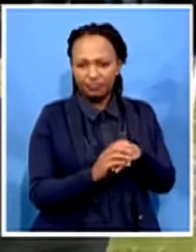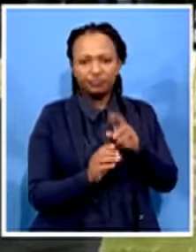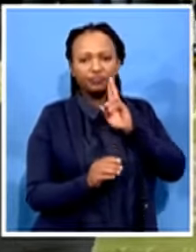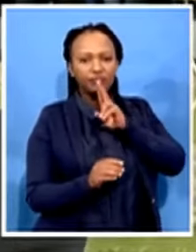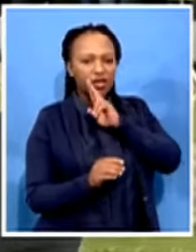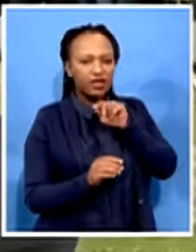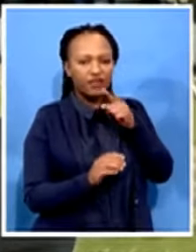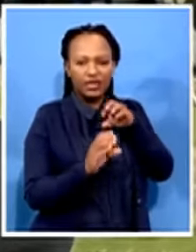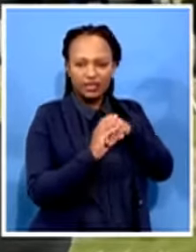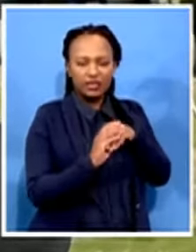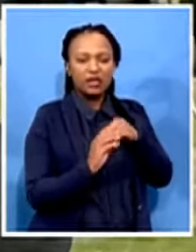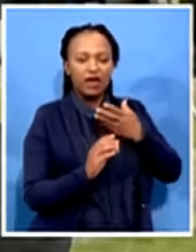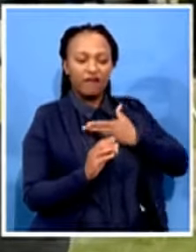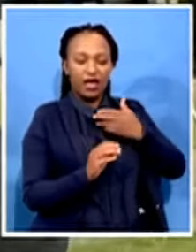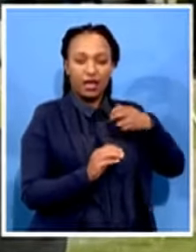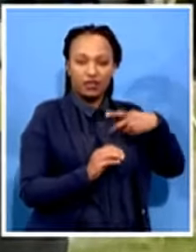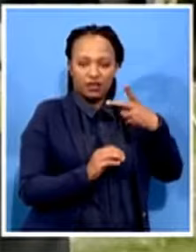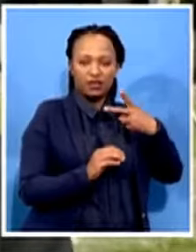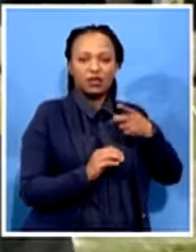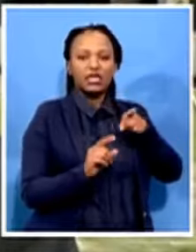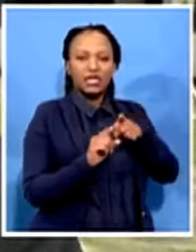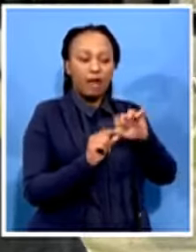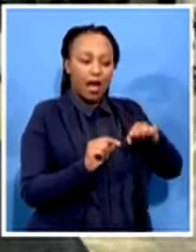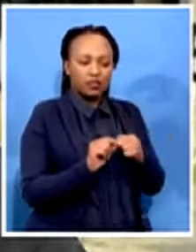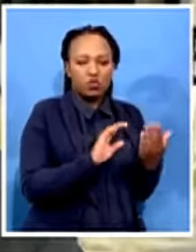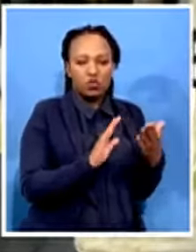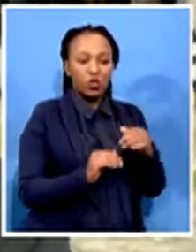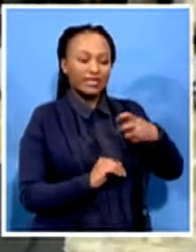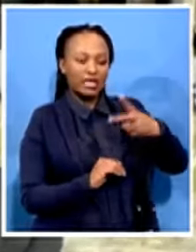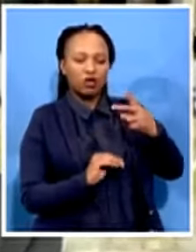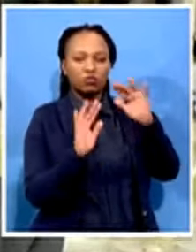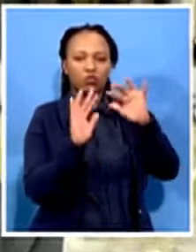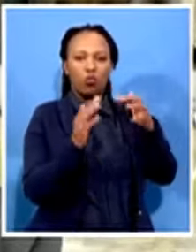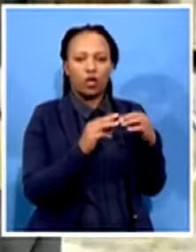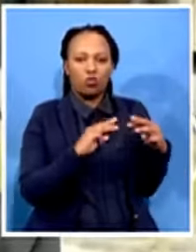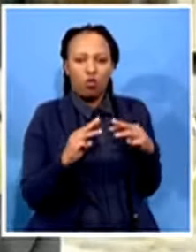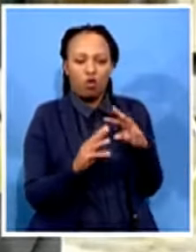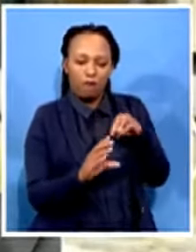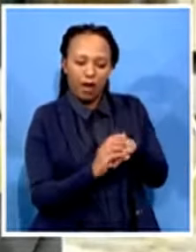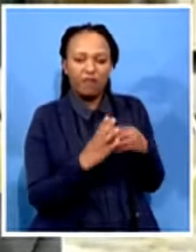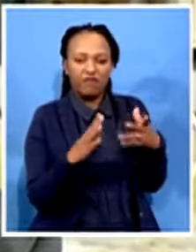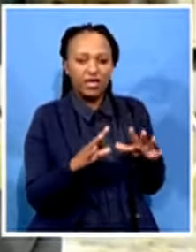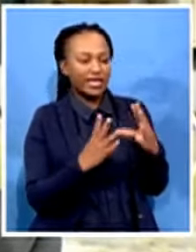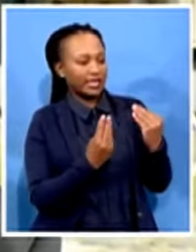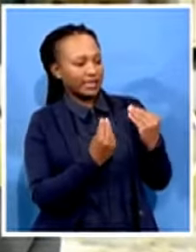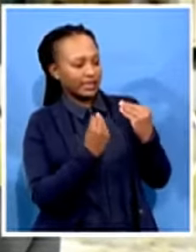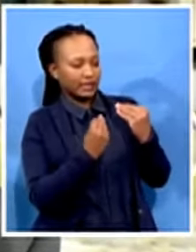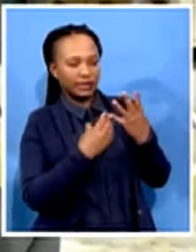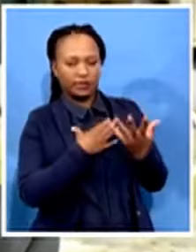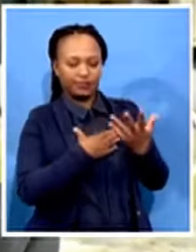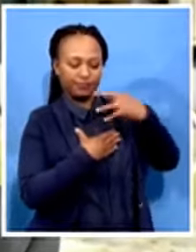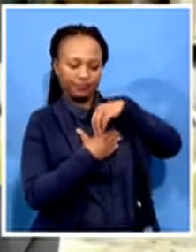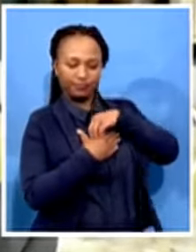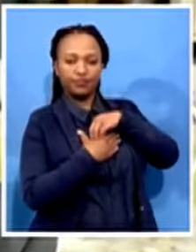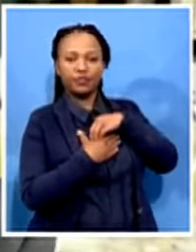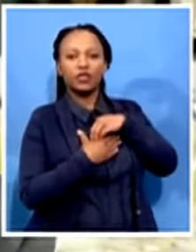late husband the Second World War. They instilled in me to proceed and fight to keep our